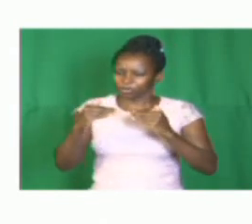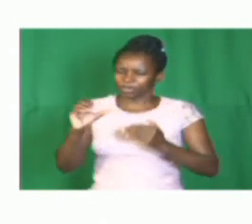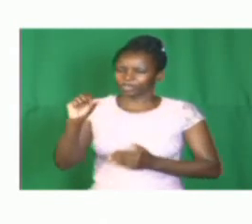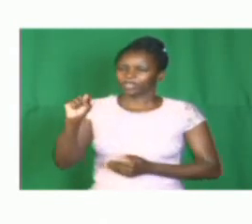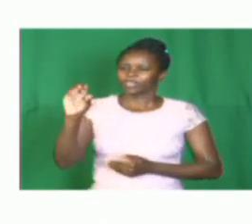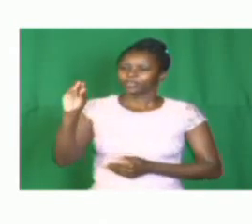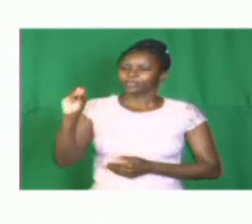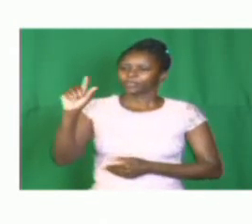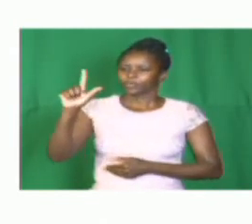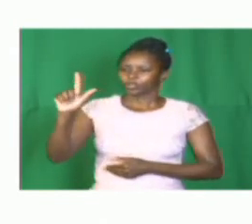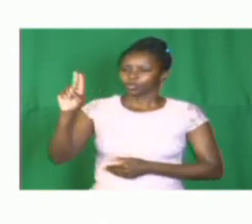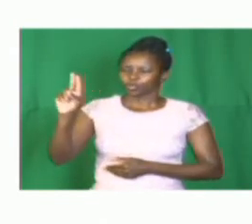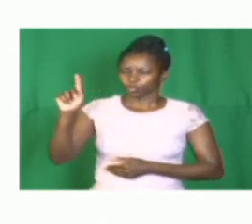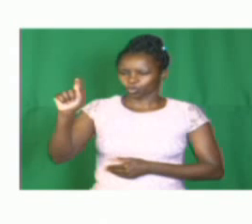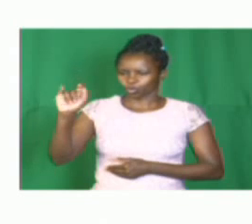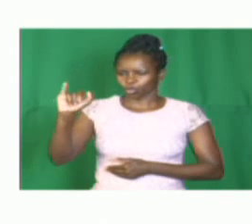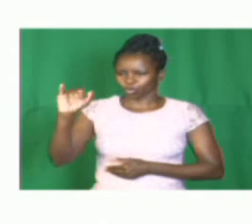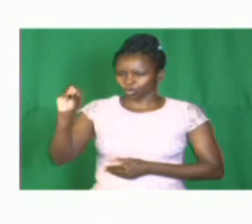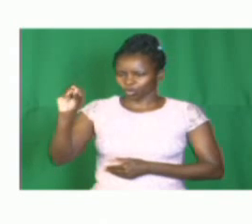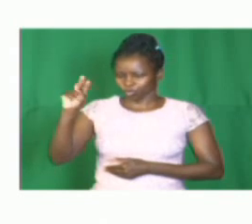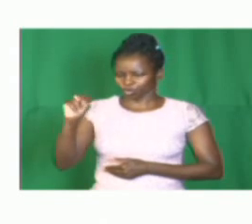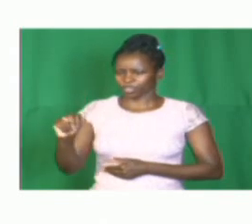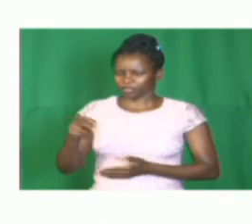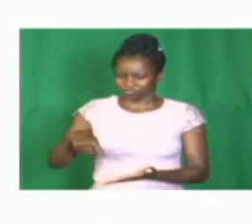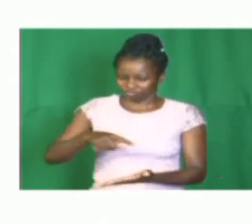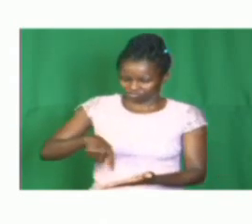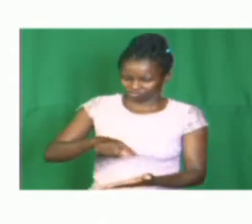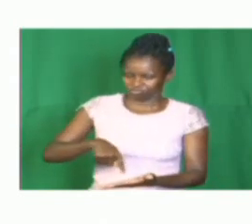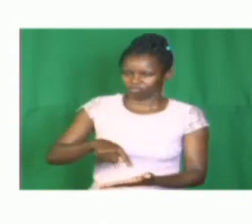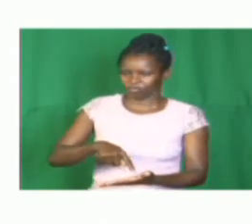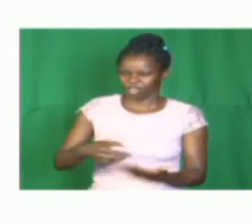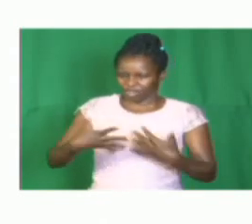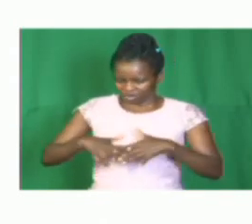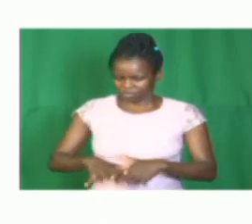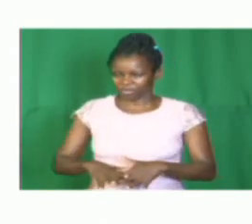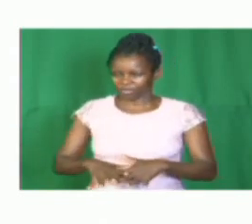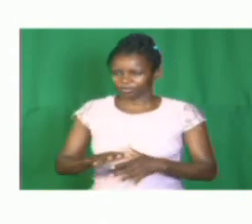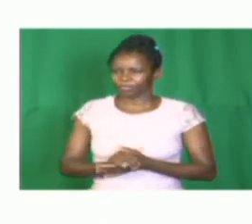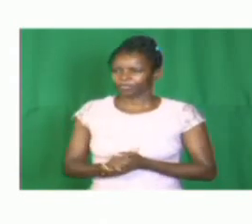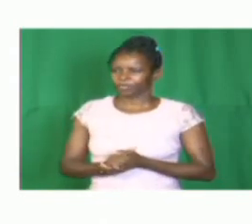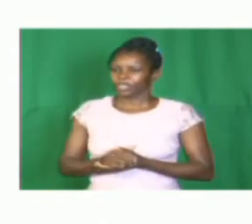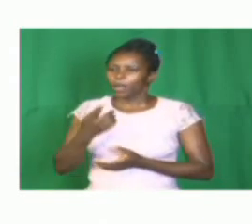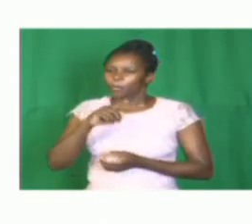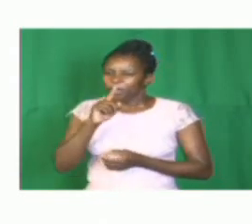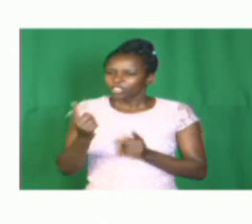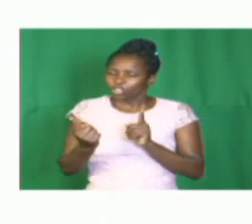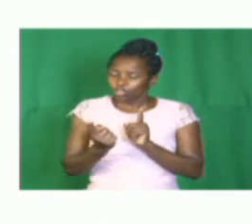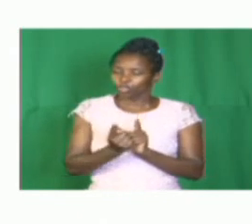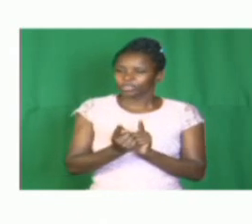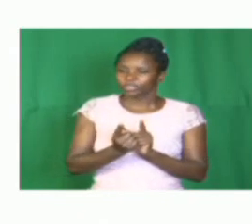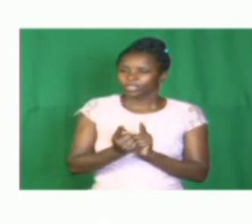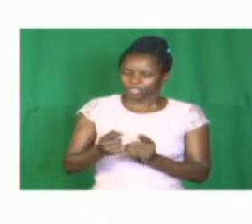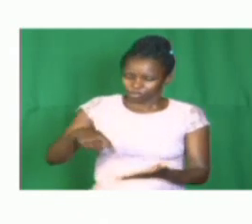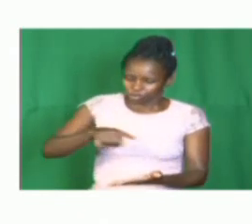a solution is a mixture of a soluble substance and a liquid, but in short we can say a